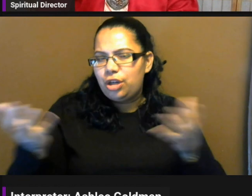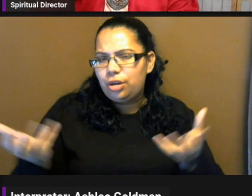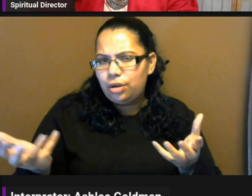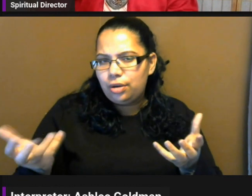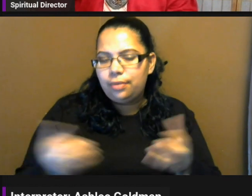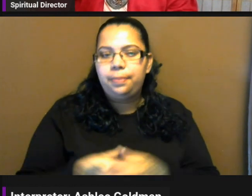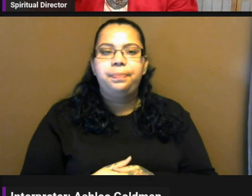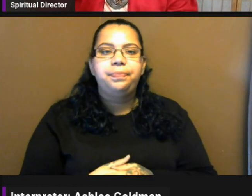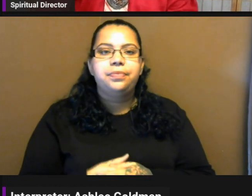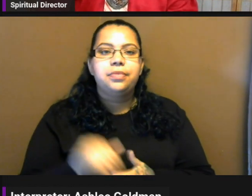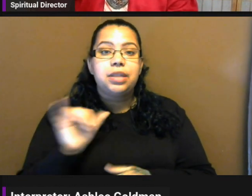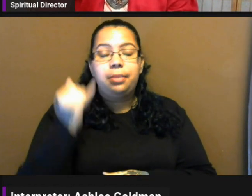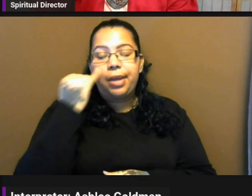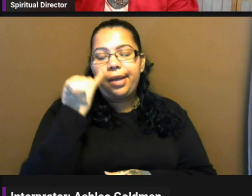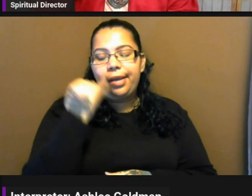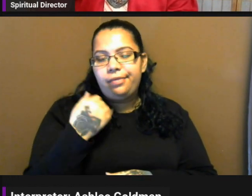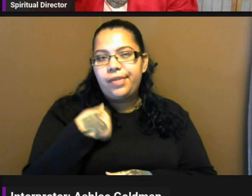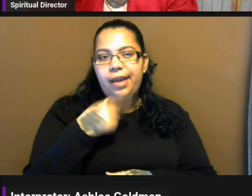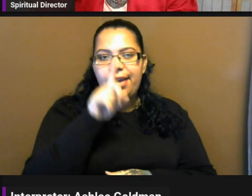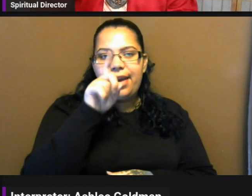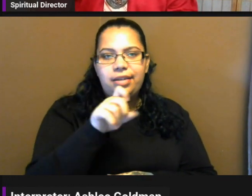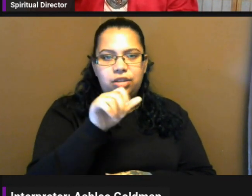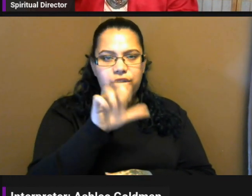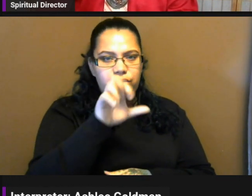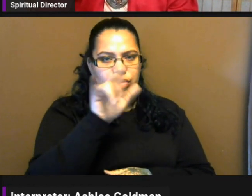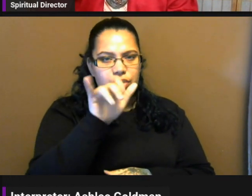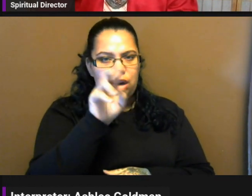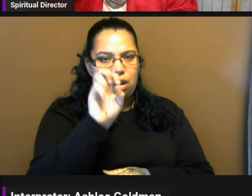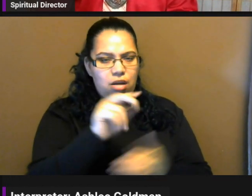way, if I ask why is that crayon red?